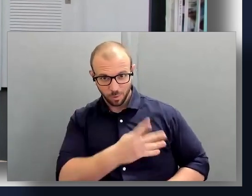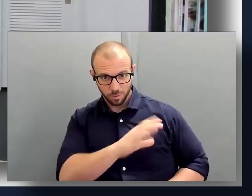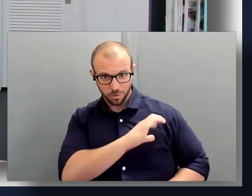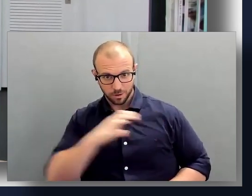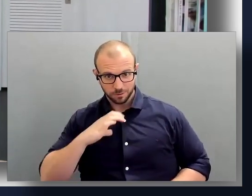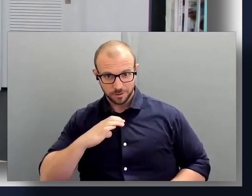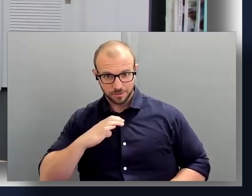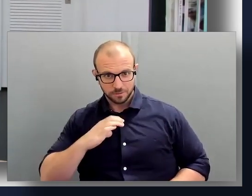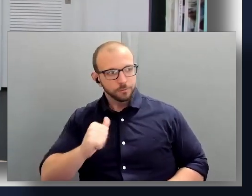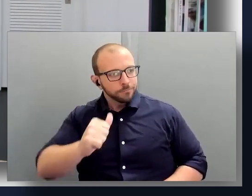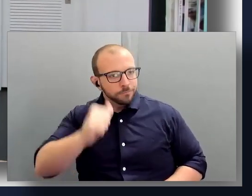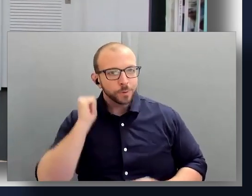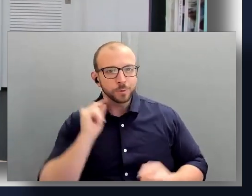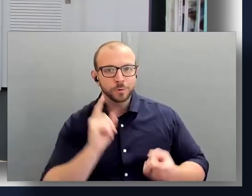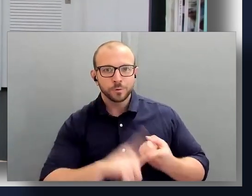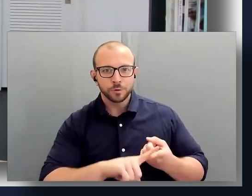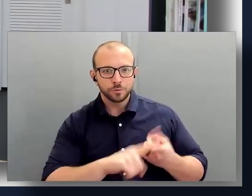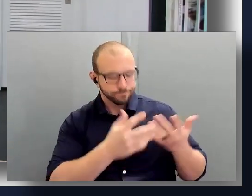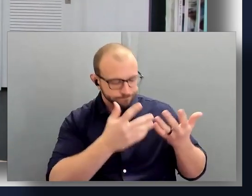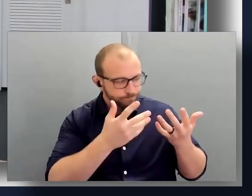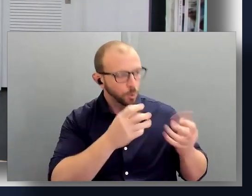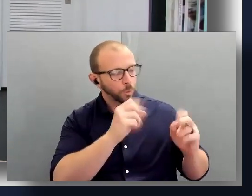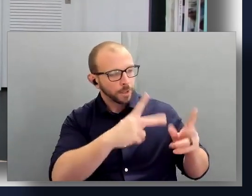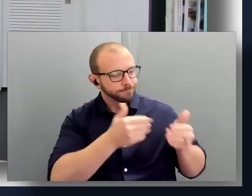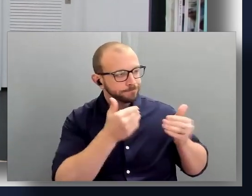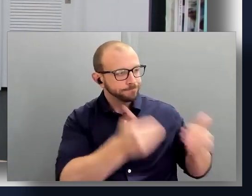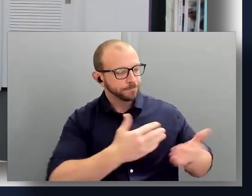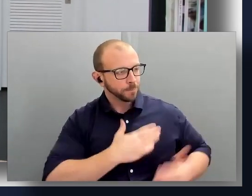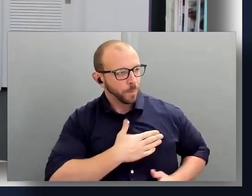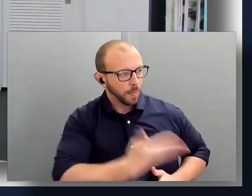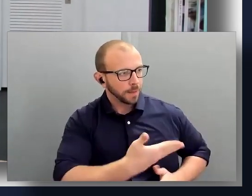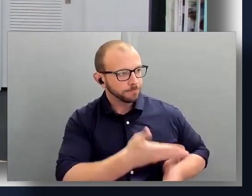ignore Congress and to refuse to